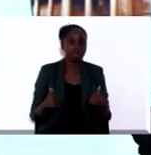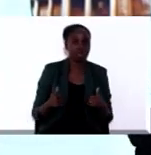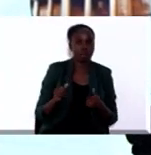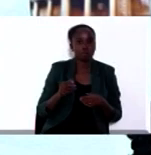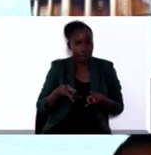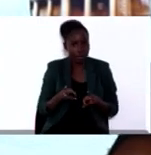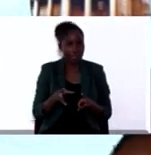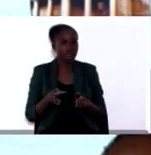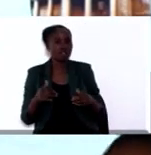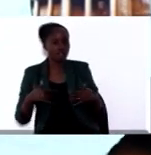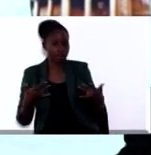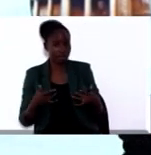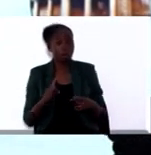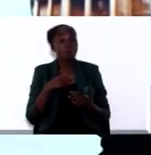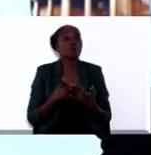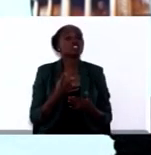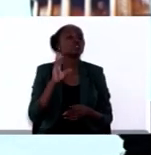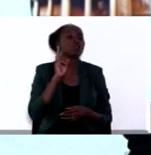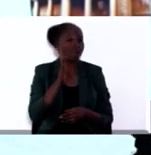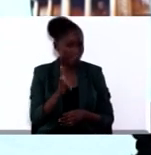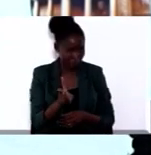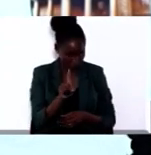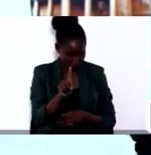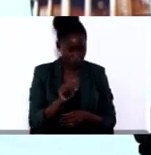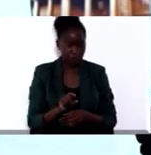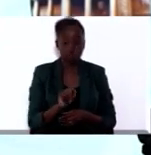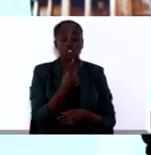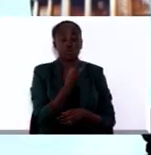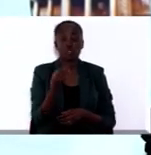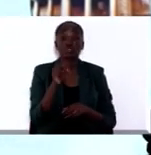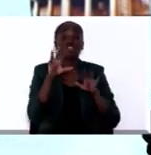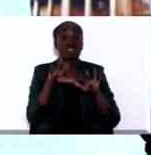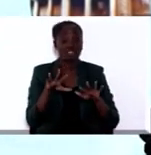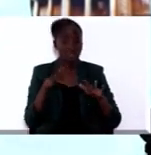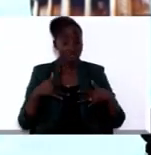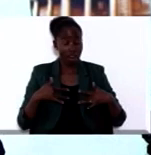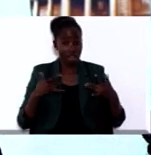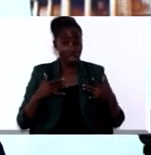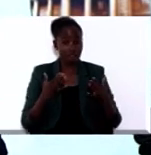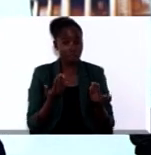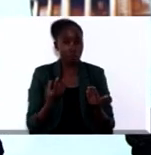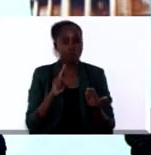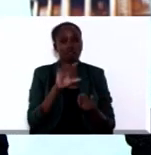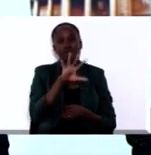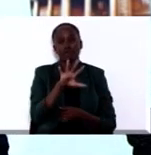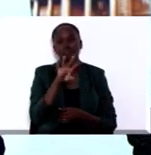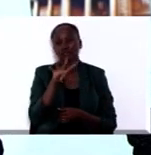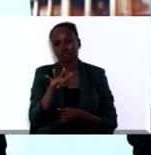I want to repeat this data. In 2009, life expectancy was